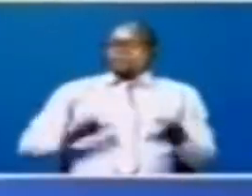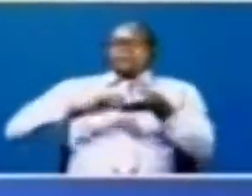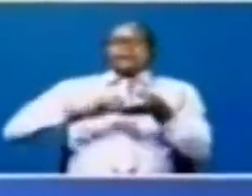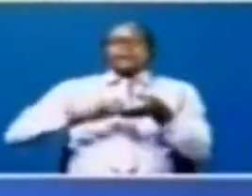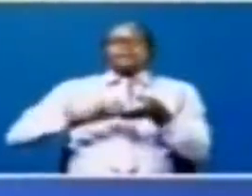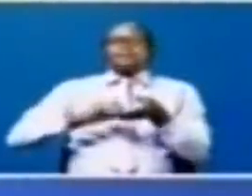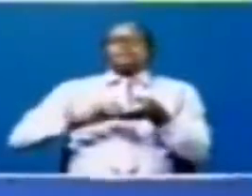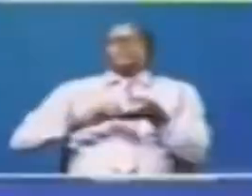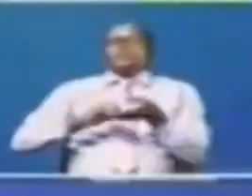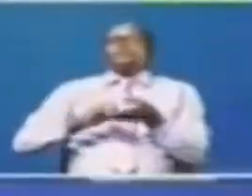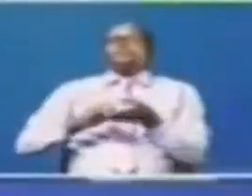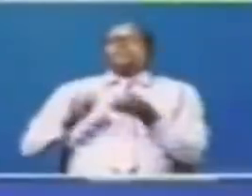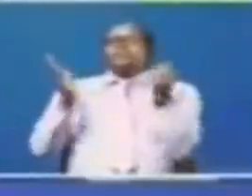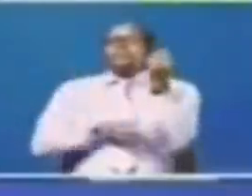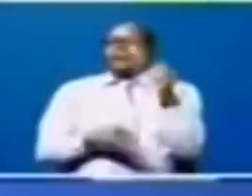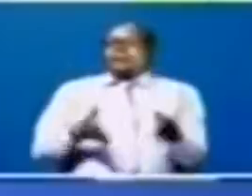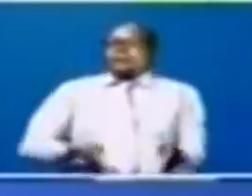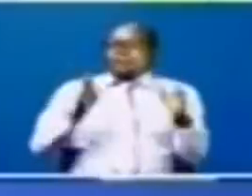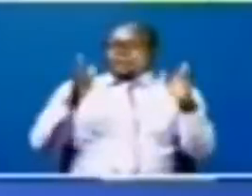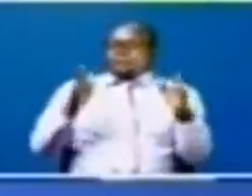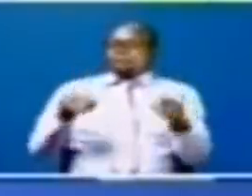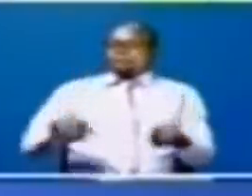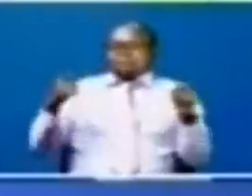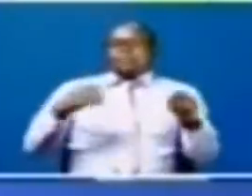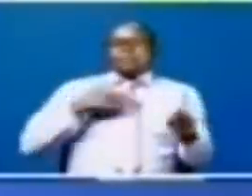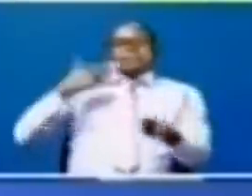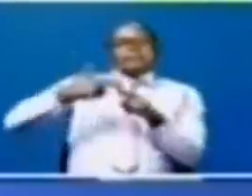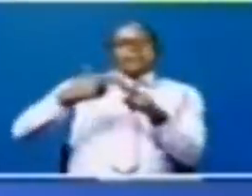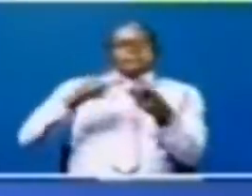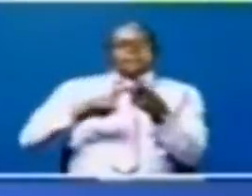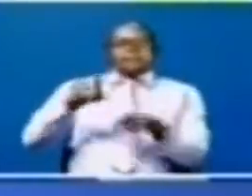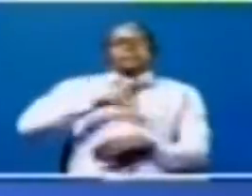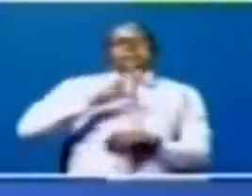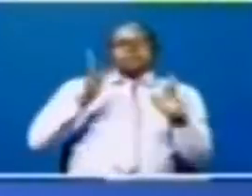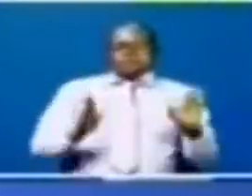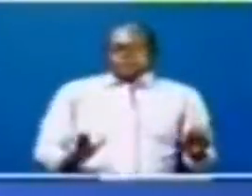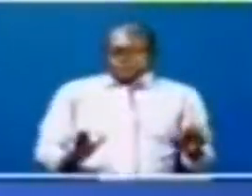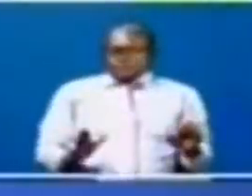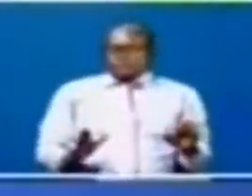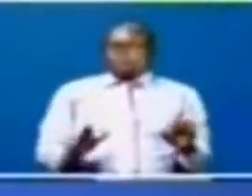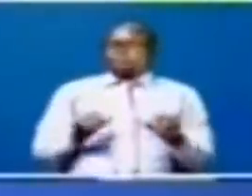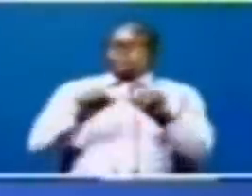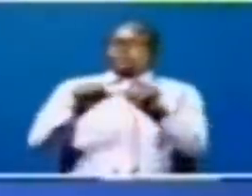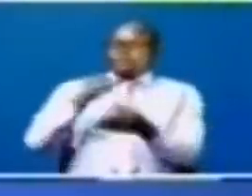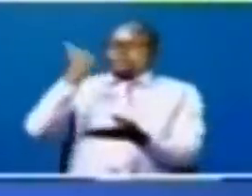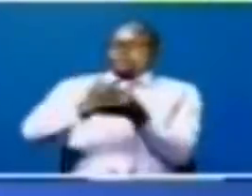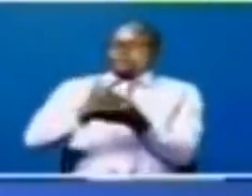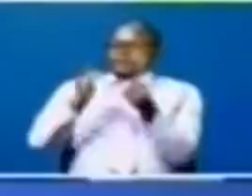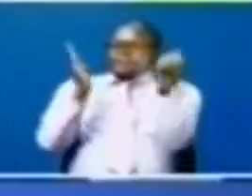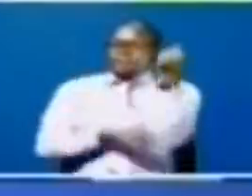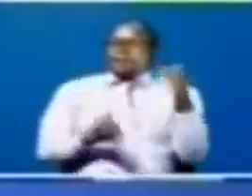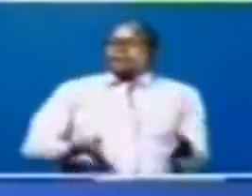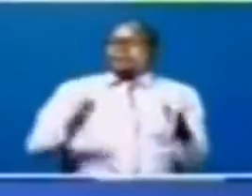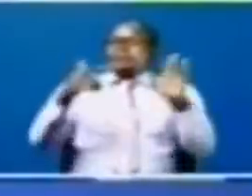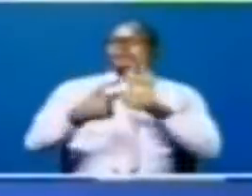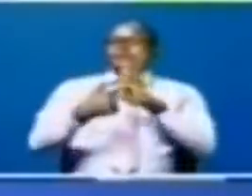in a witch hunt. Discrediting my name and that of my commissioners still in office is in bad taste and